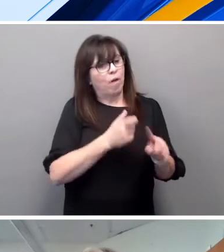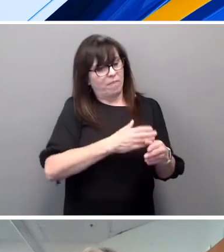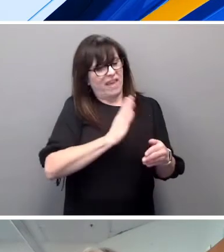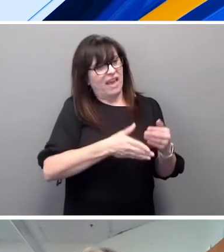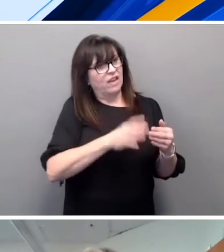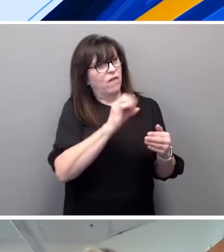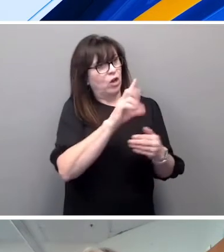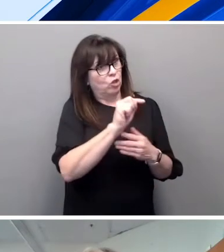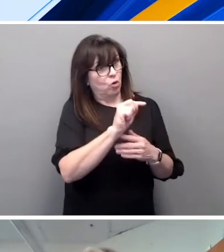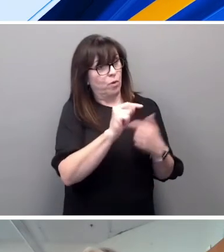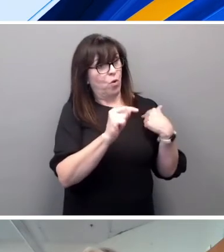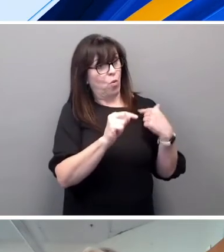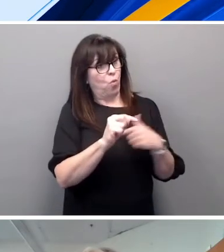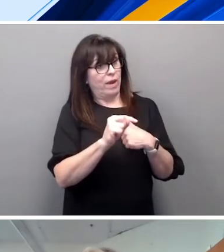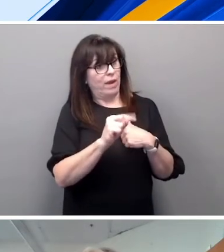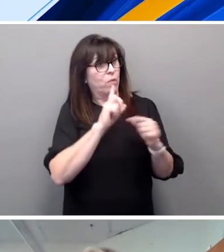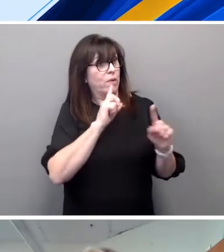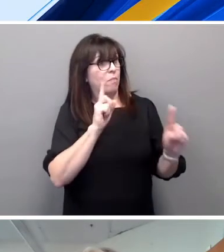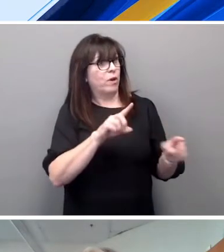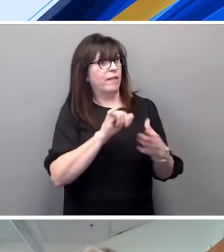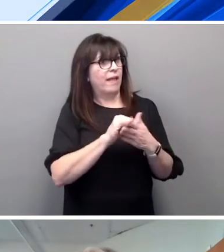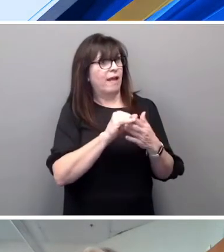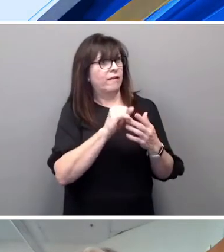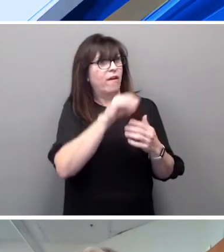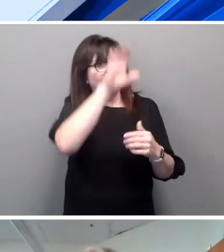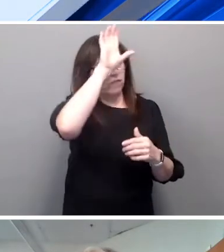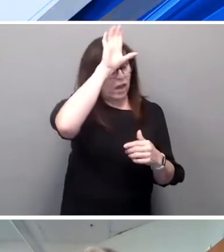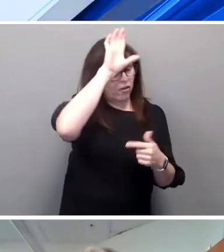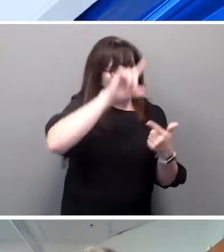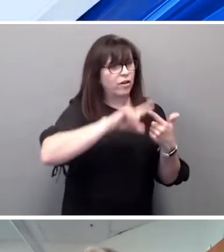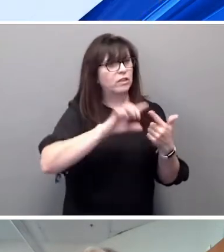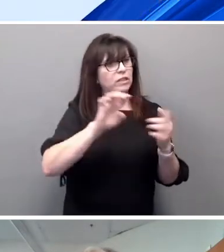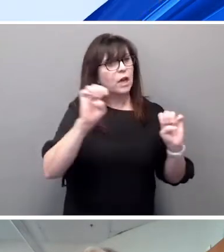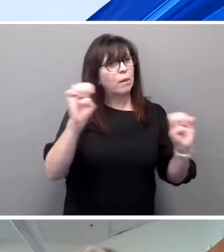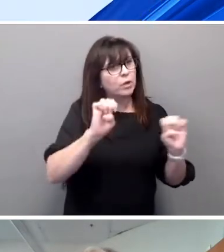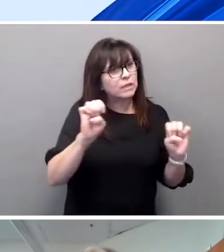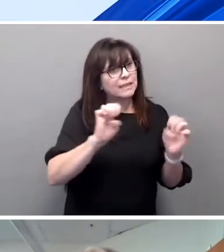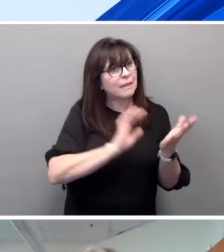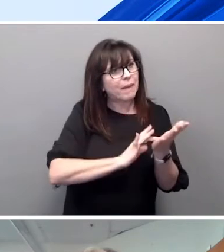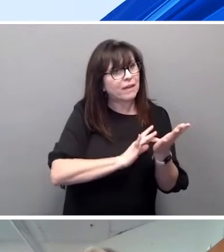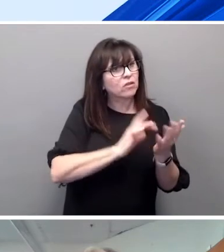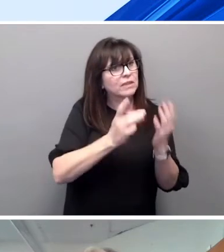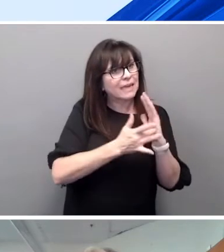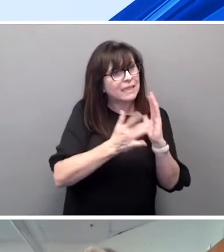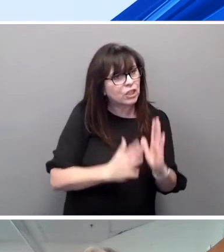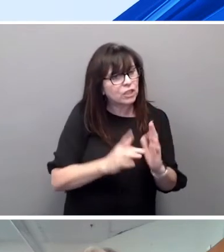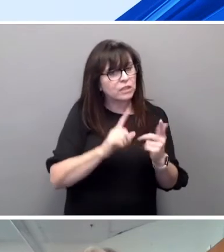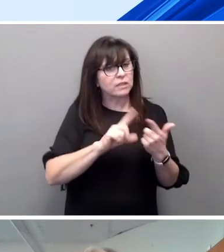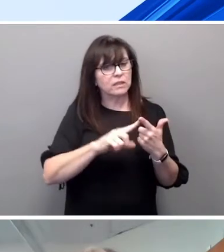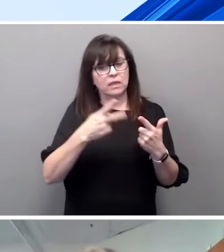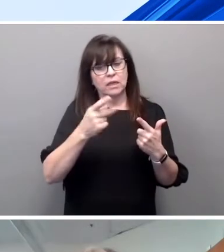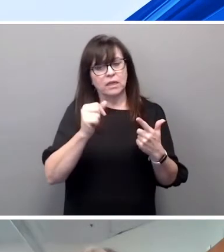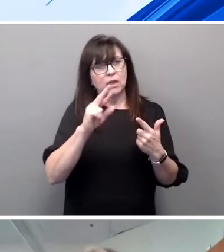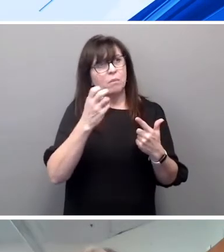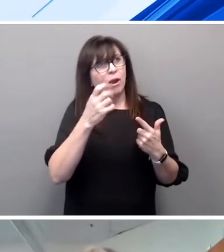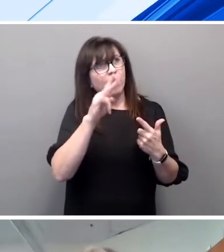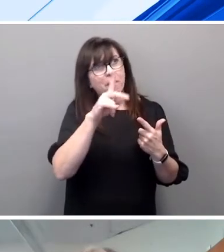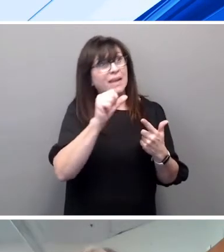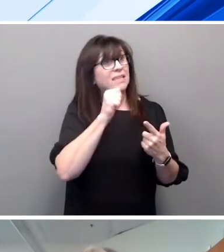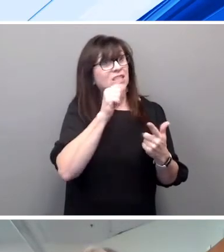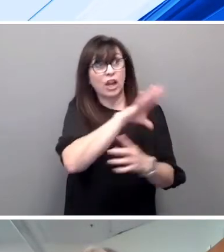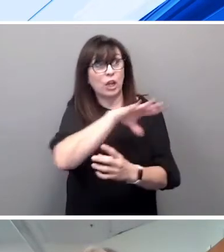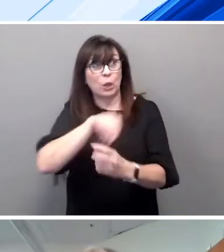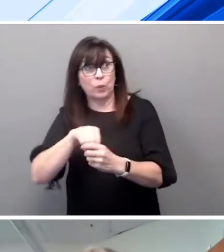had previously reported that firefighters, emergency medical technicians, and paramedics were not included in